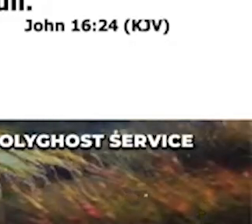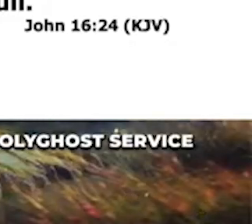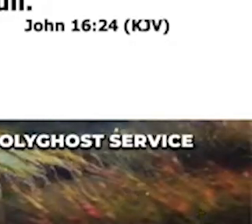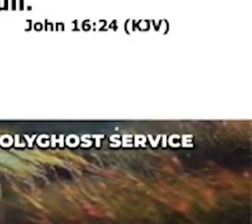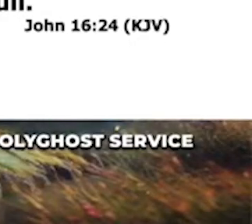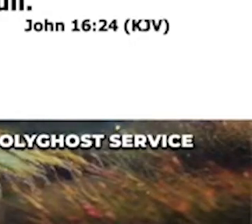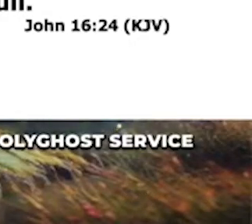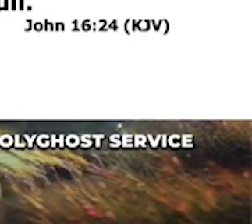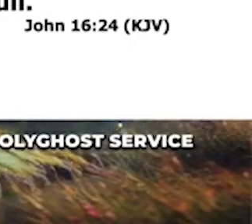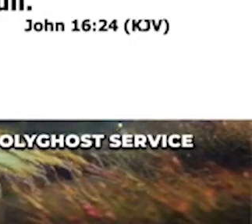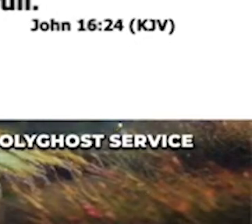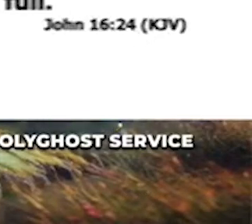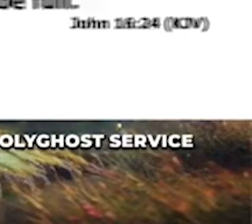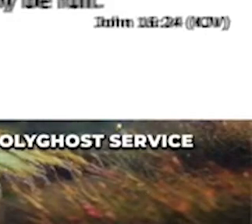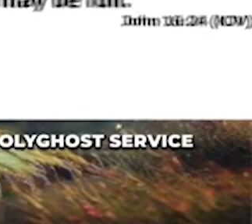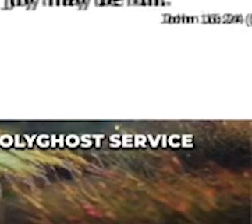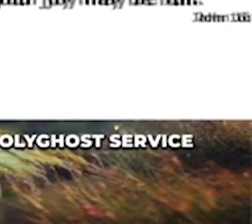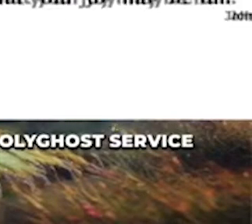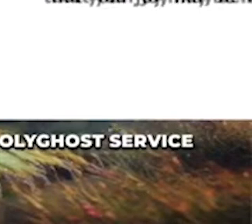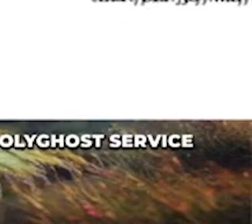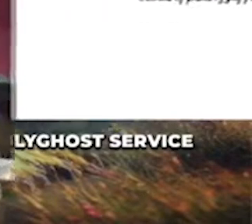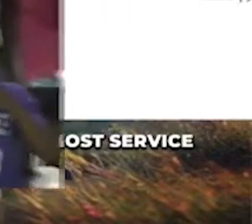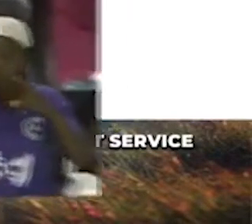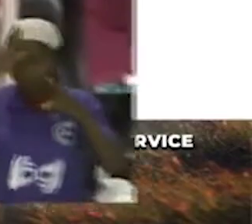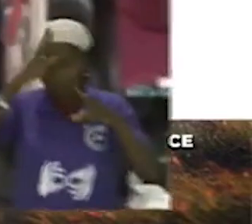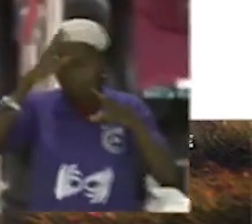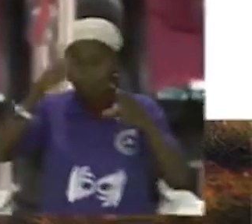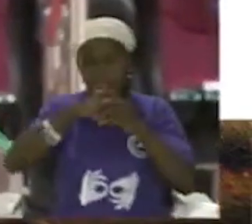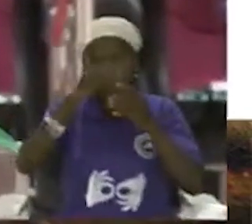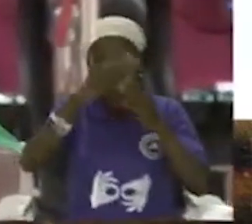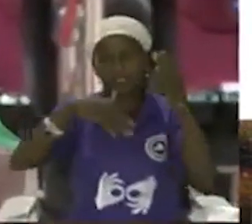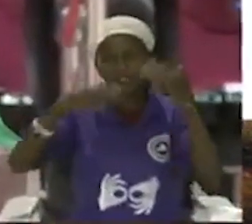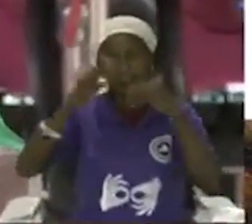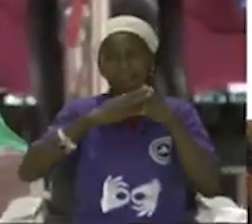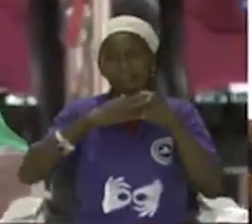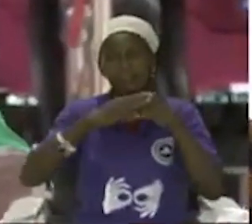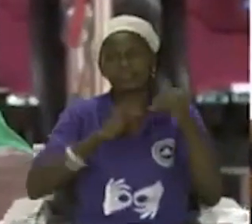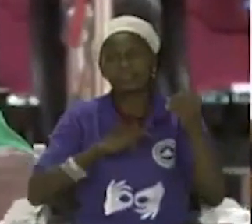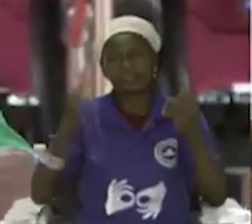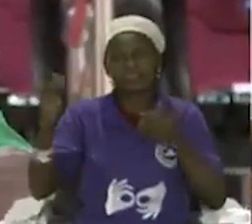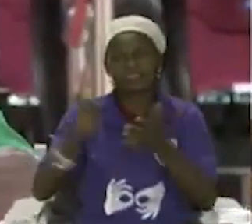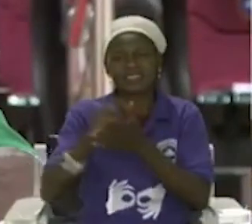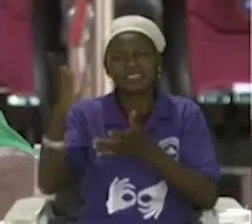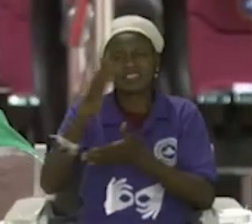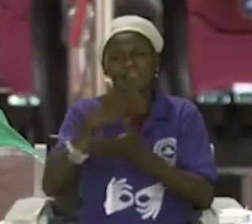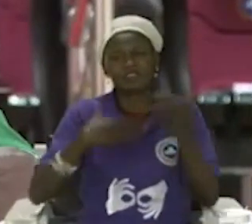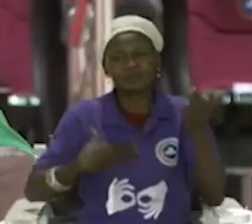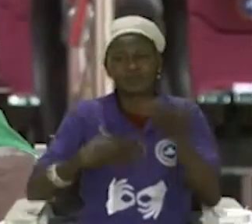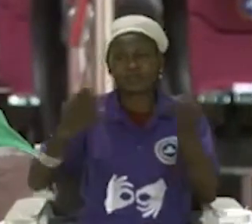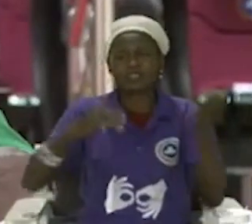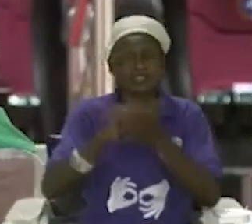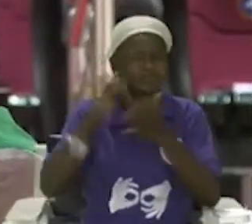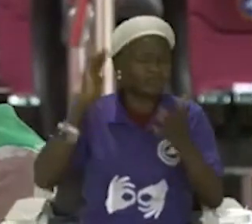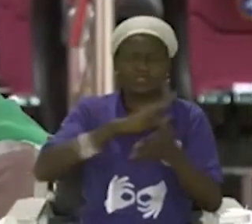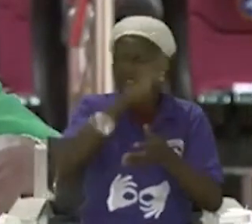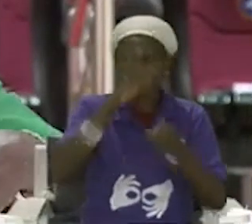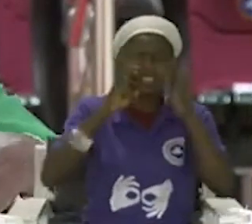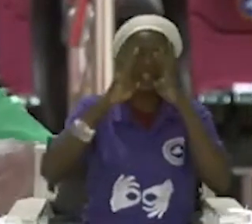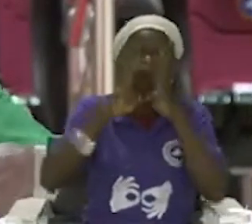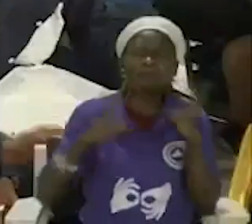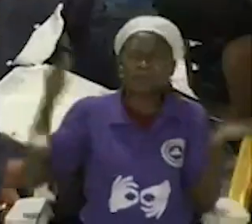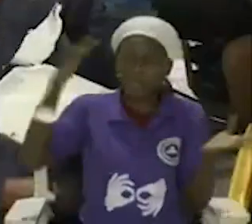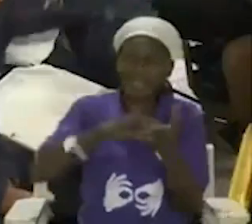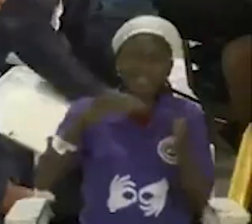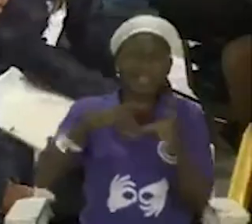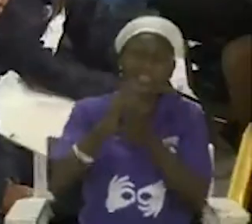And I'm decreeing the name of my Father in heaven that there is someone here who will never weep again.